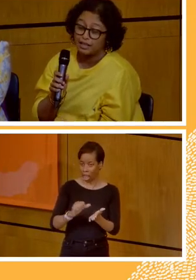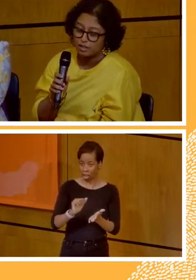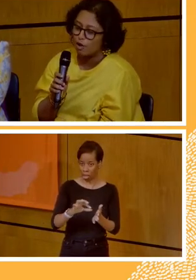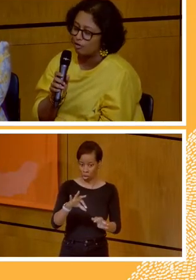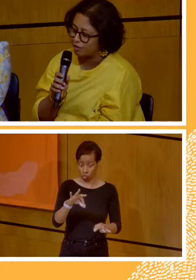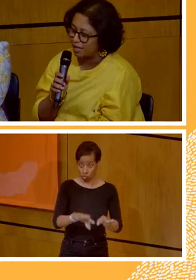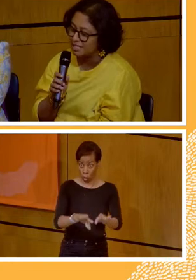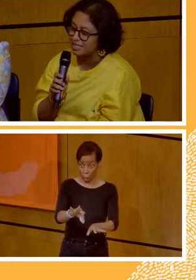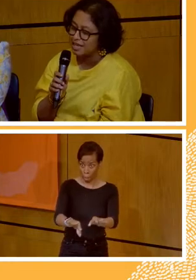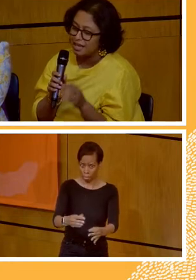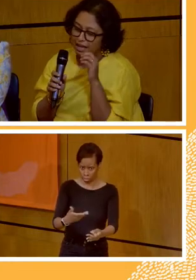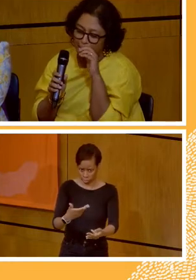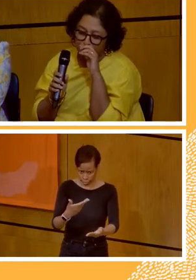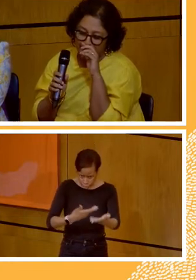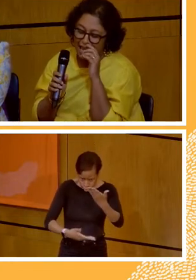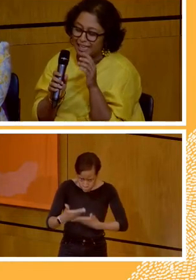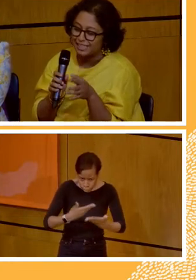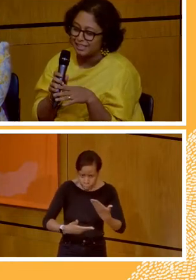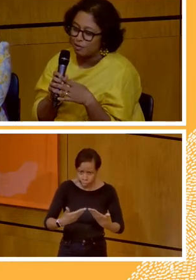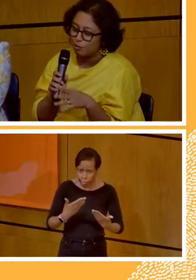She sang the song for us.